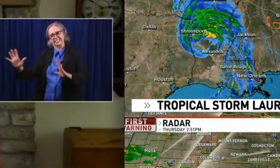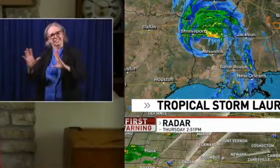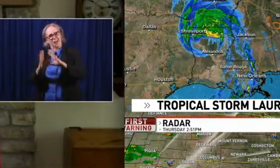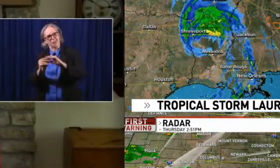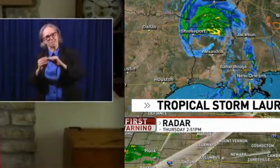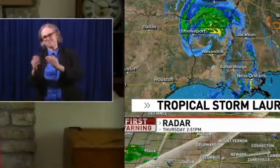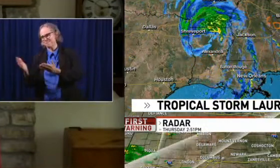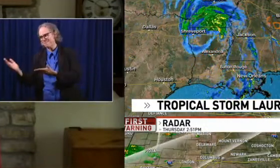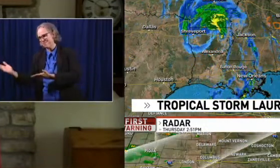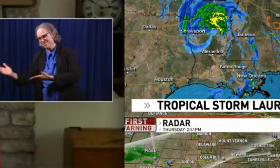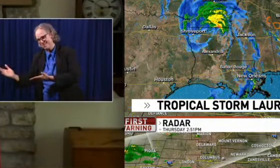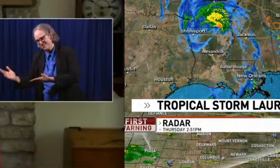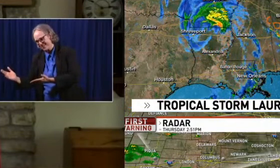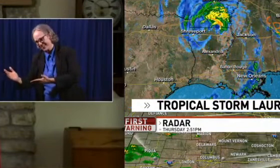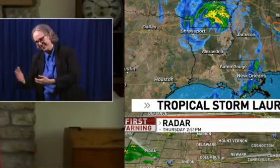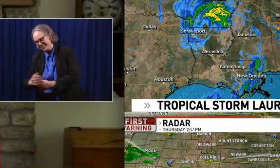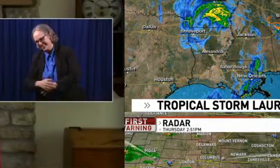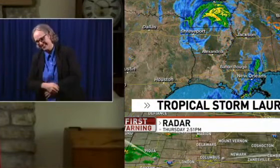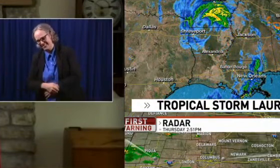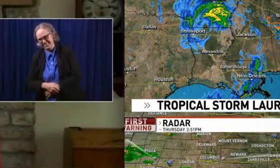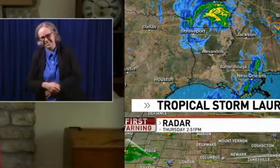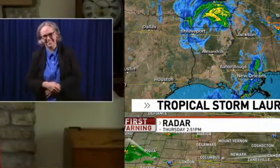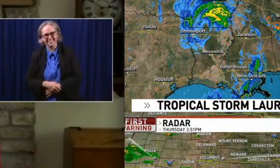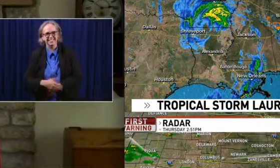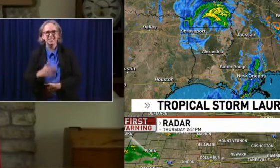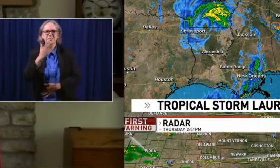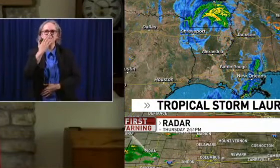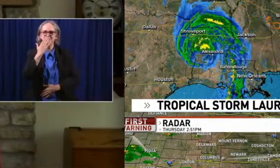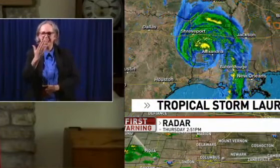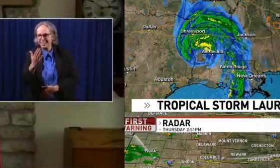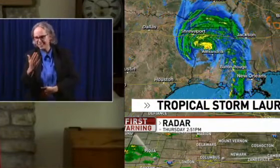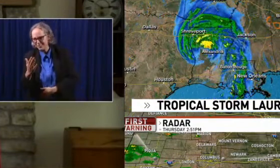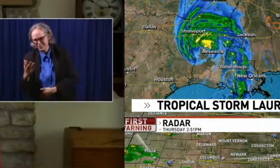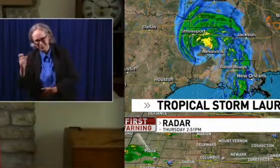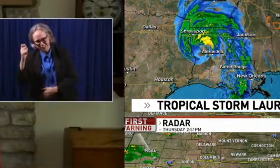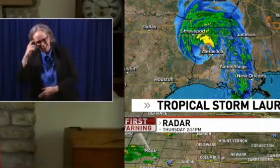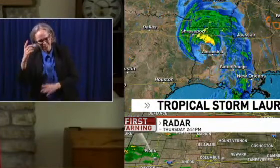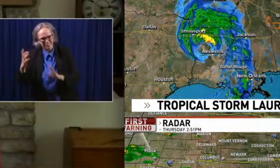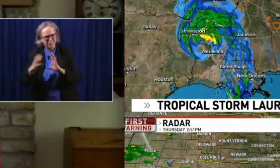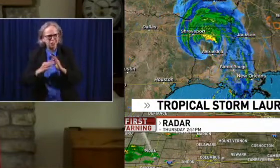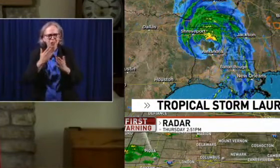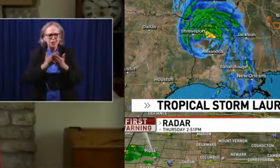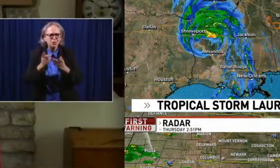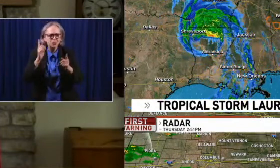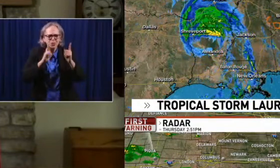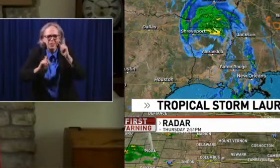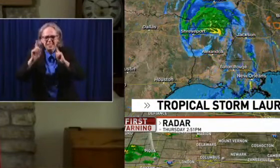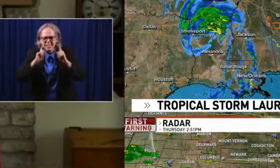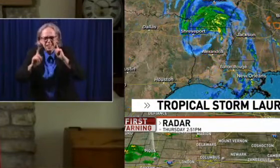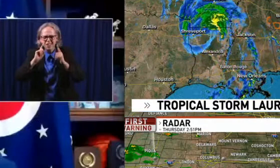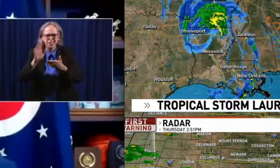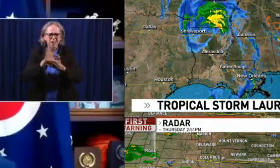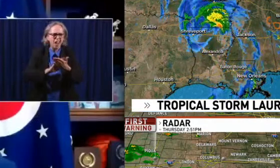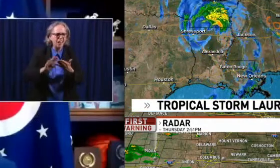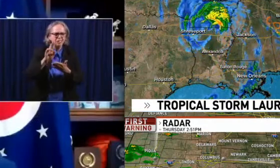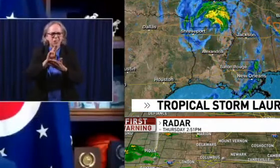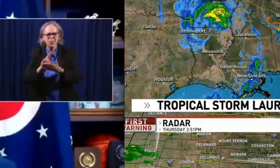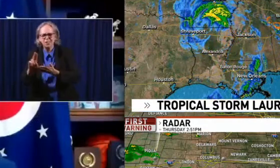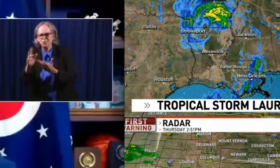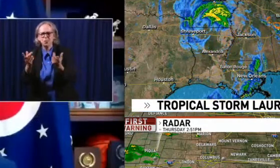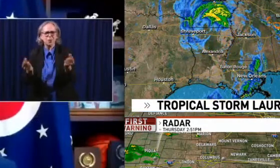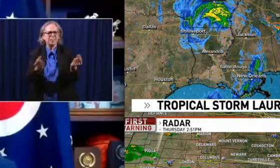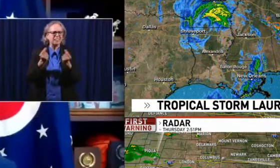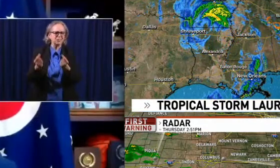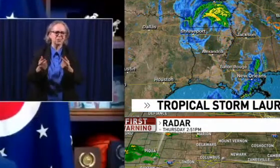Thank you, Governor. It's great to hear from all those educators, the educators around the state who are just doing a fantastic job